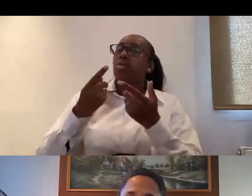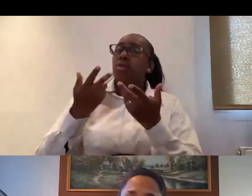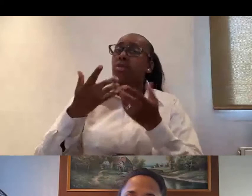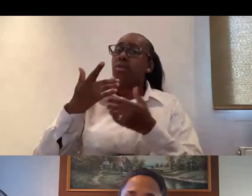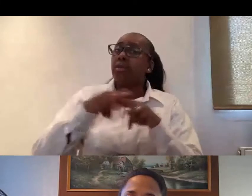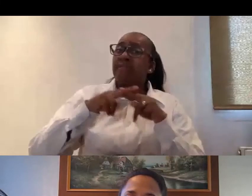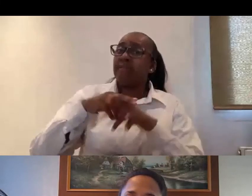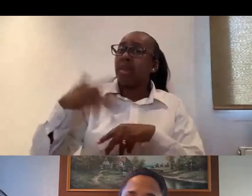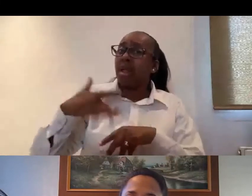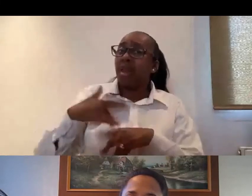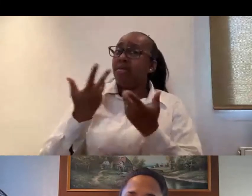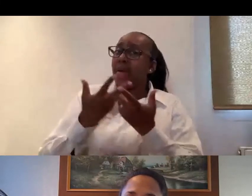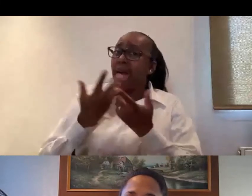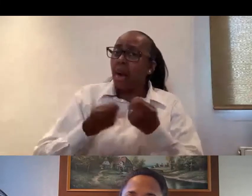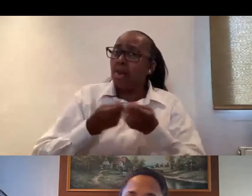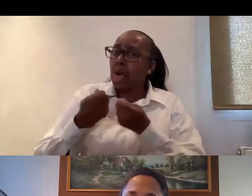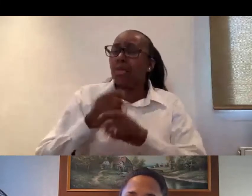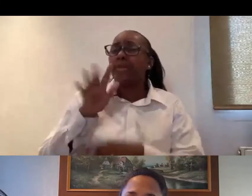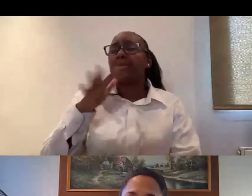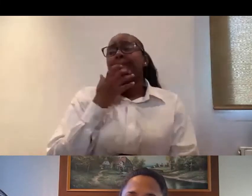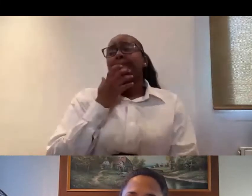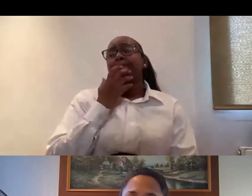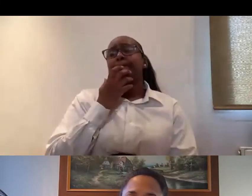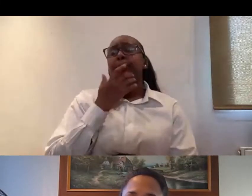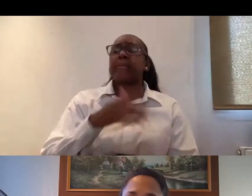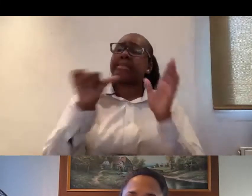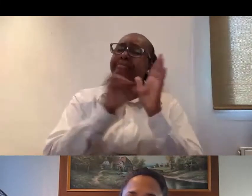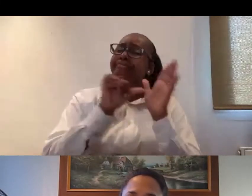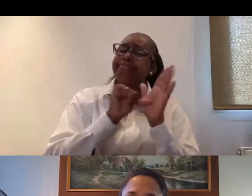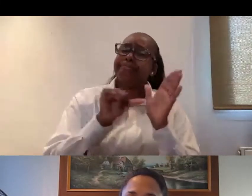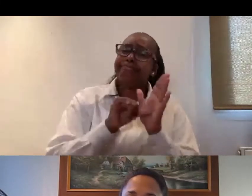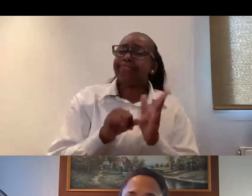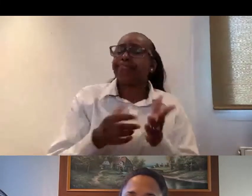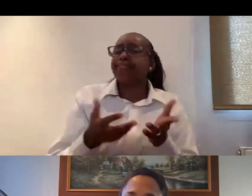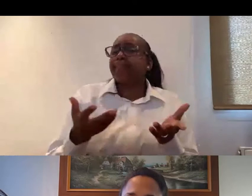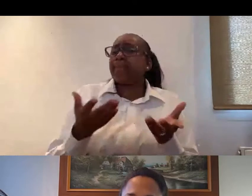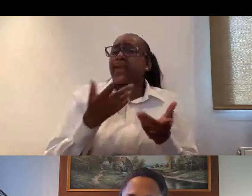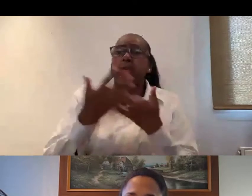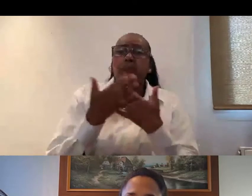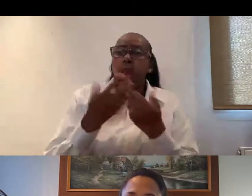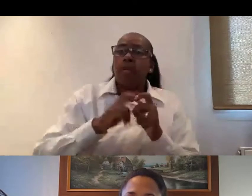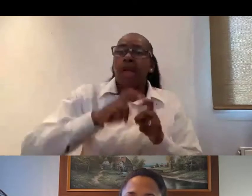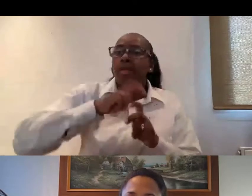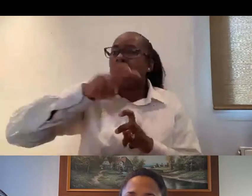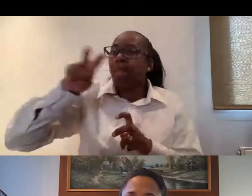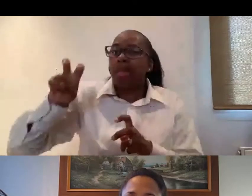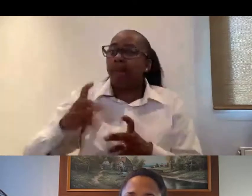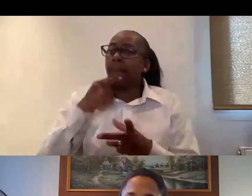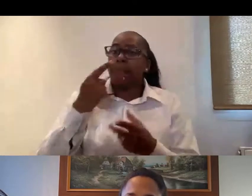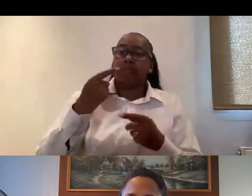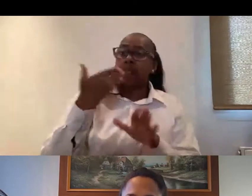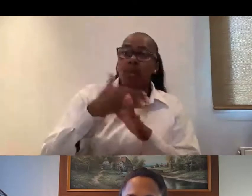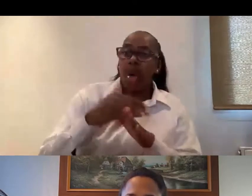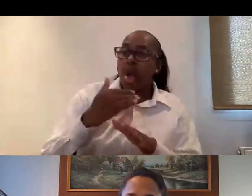managed with family? It's been difficult. I I do a lot of the running around. I work sort